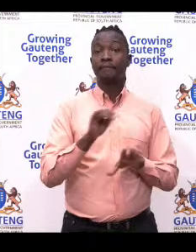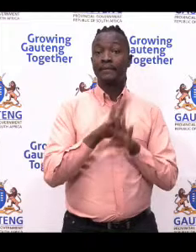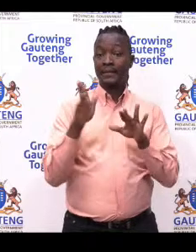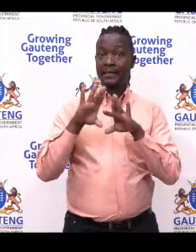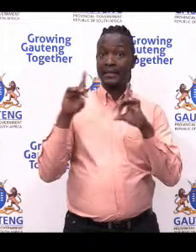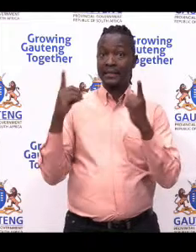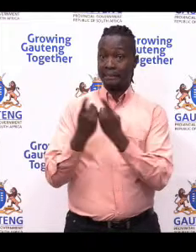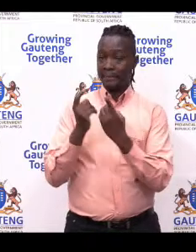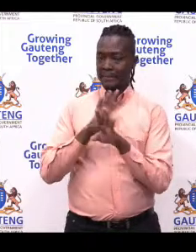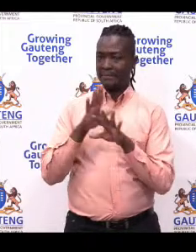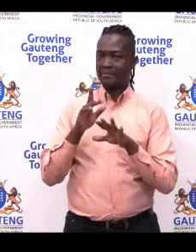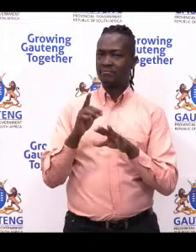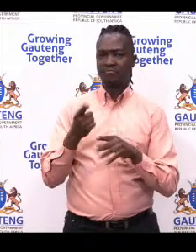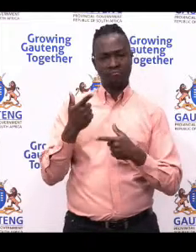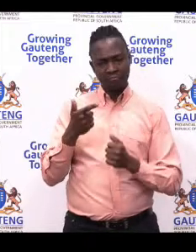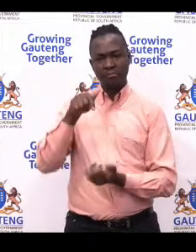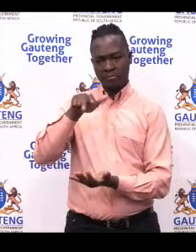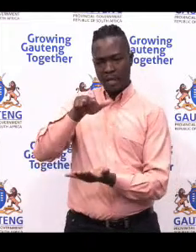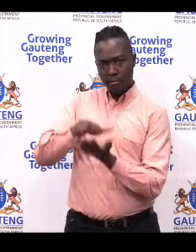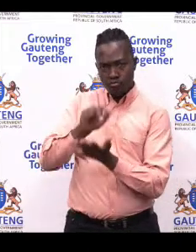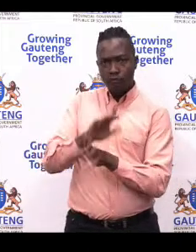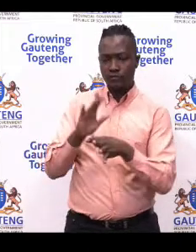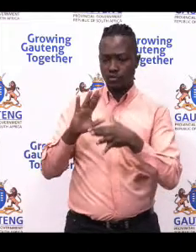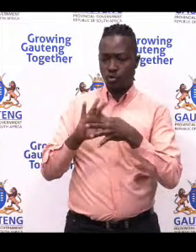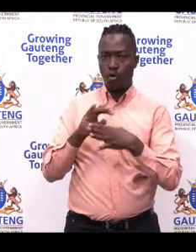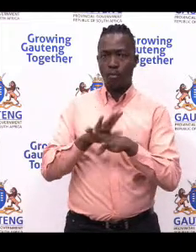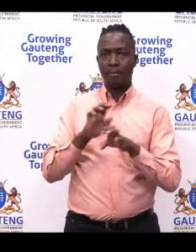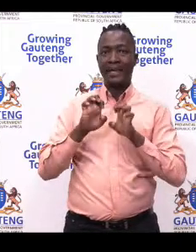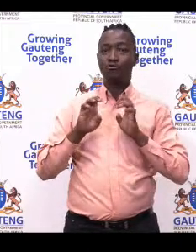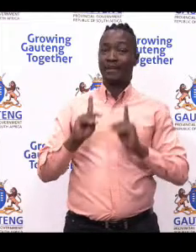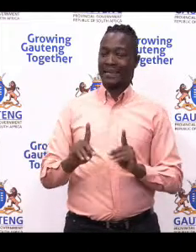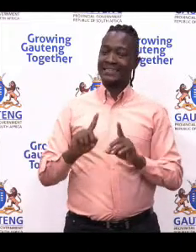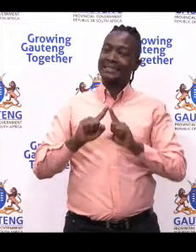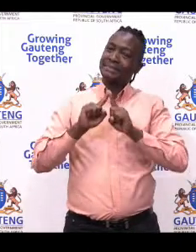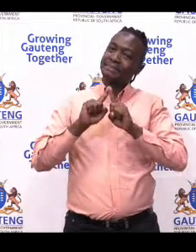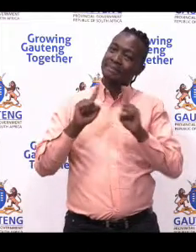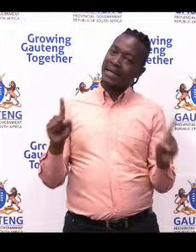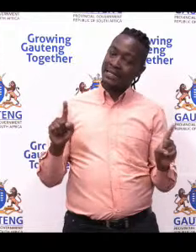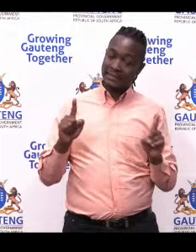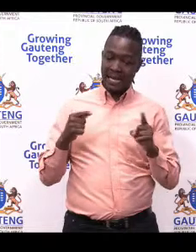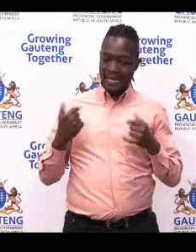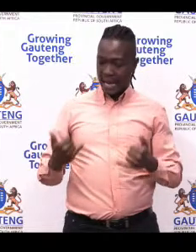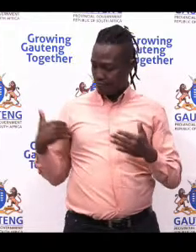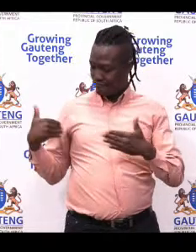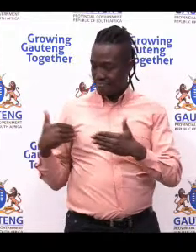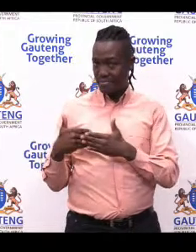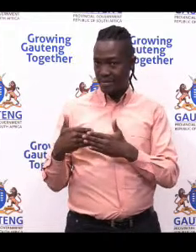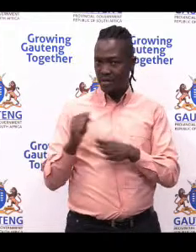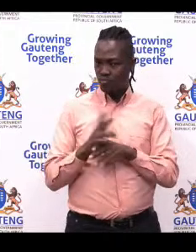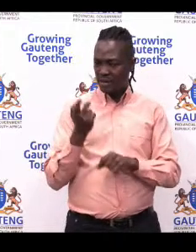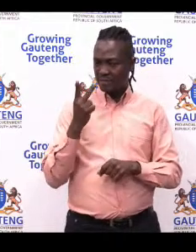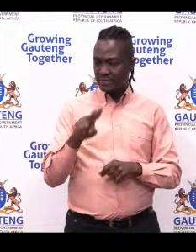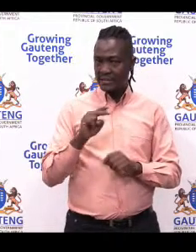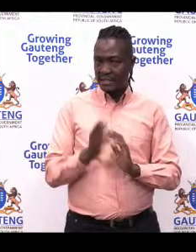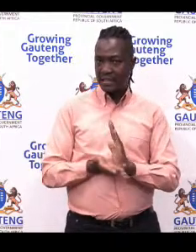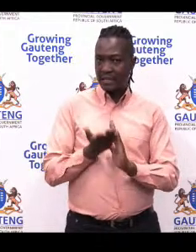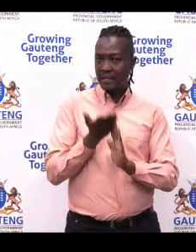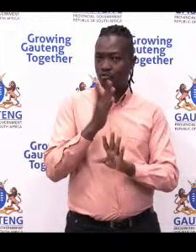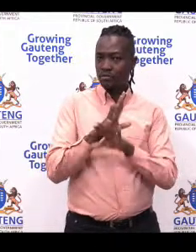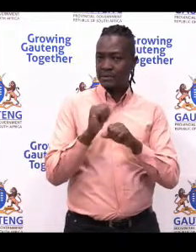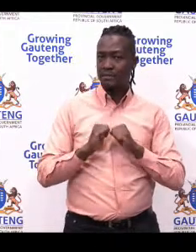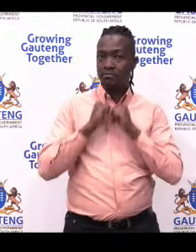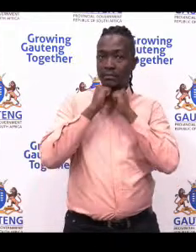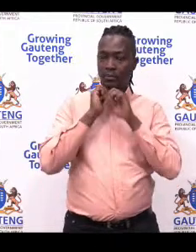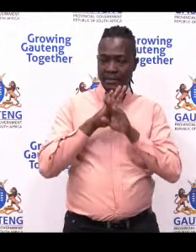department ordinarily approves home education. However, in this period, we've also seen an increase in parents that